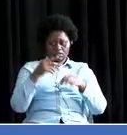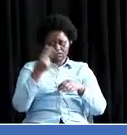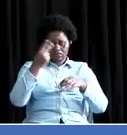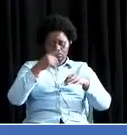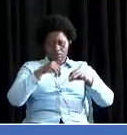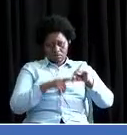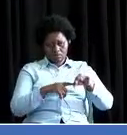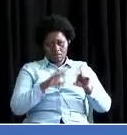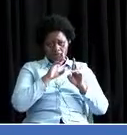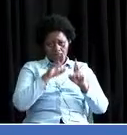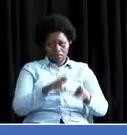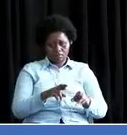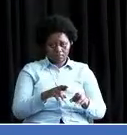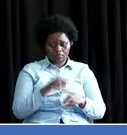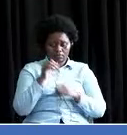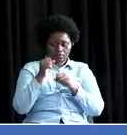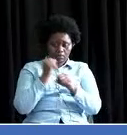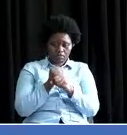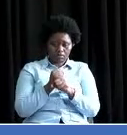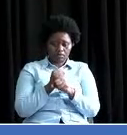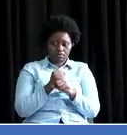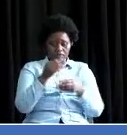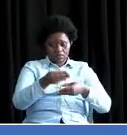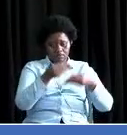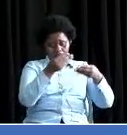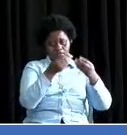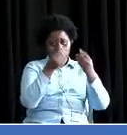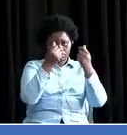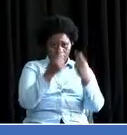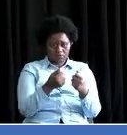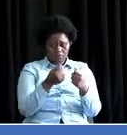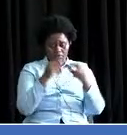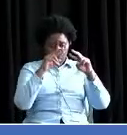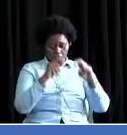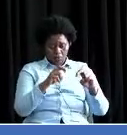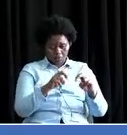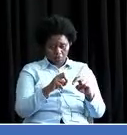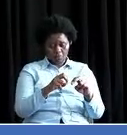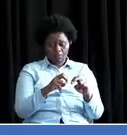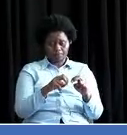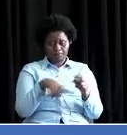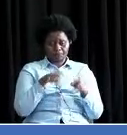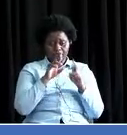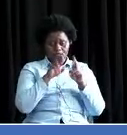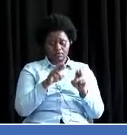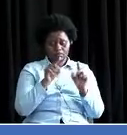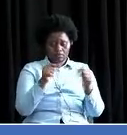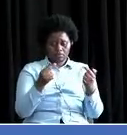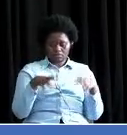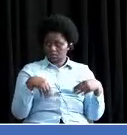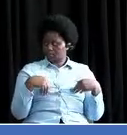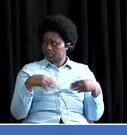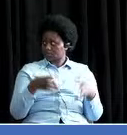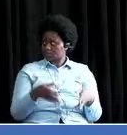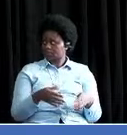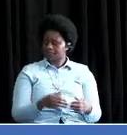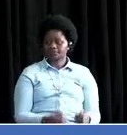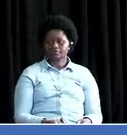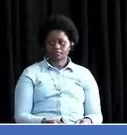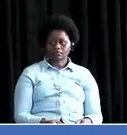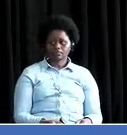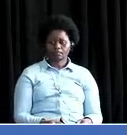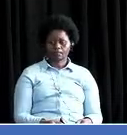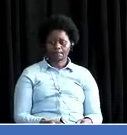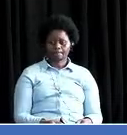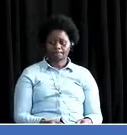quarter. So now you put another report. These are finances. We must interrogate this report, Speaker. And we can't really accept this. Thank you, Councillor